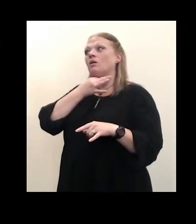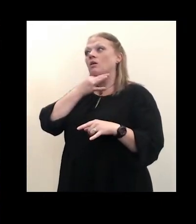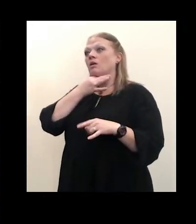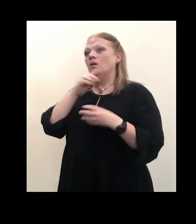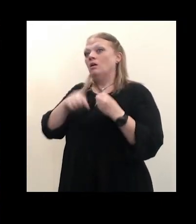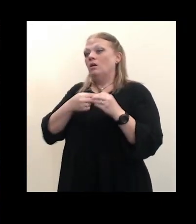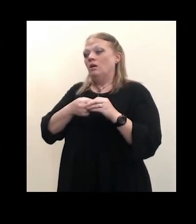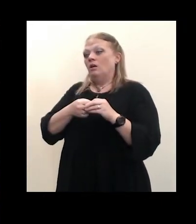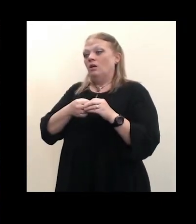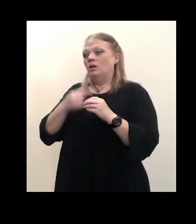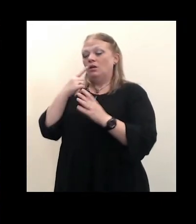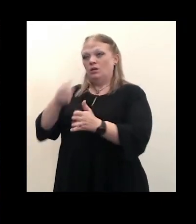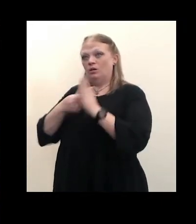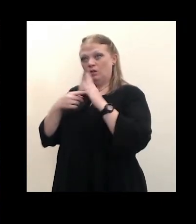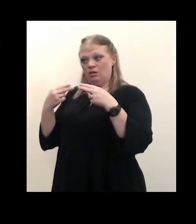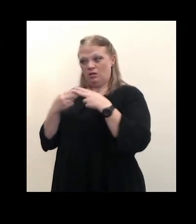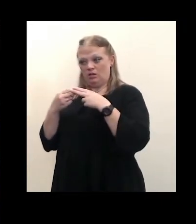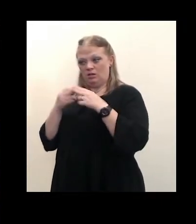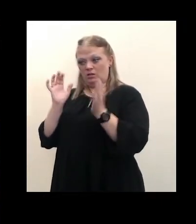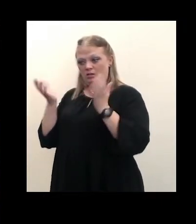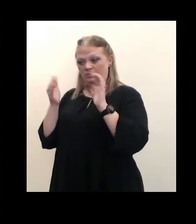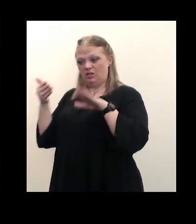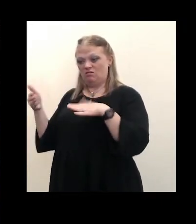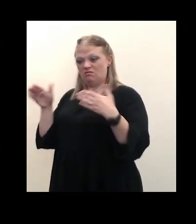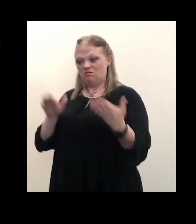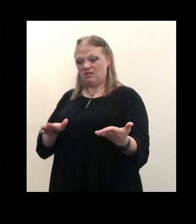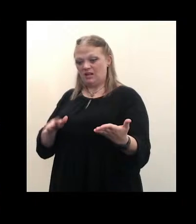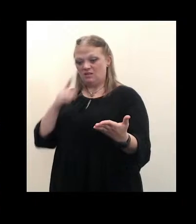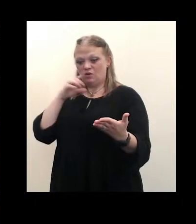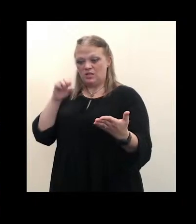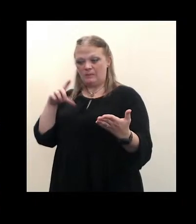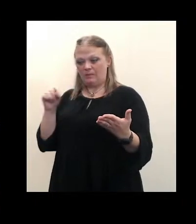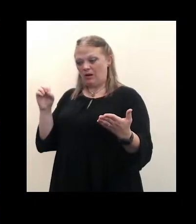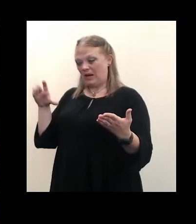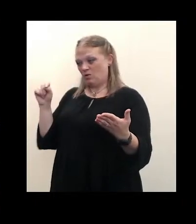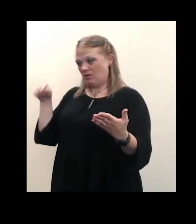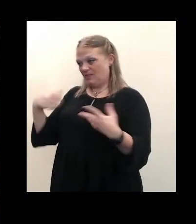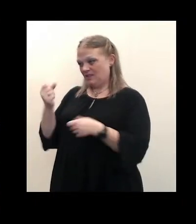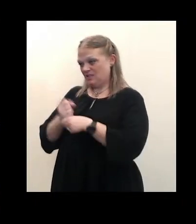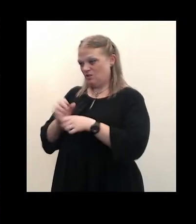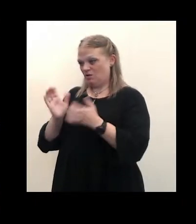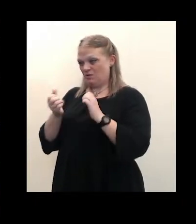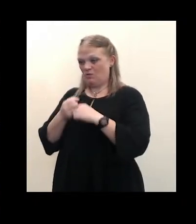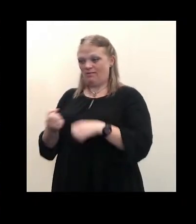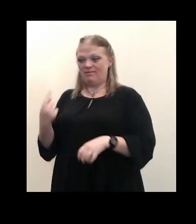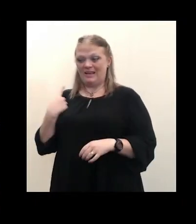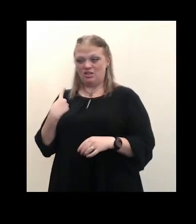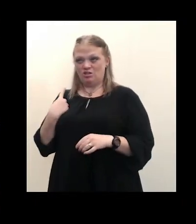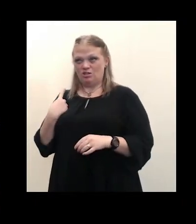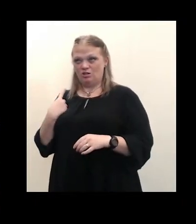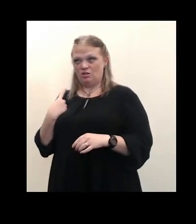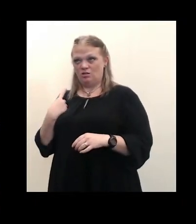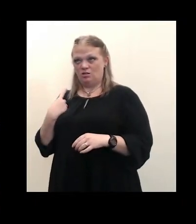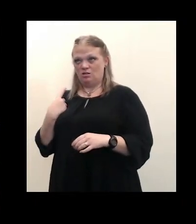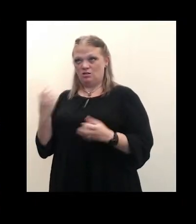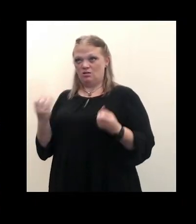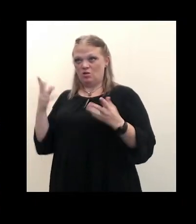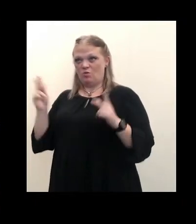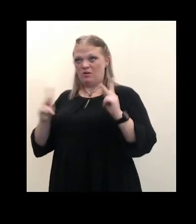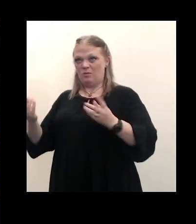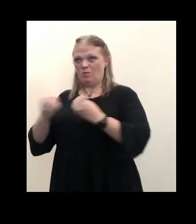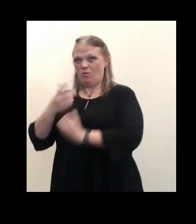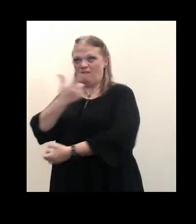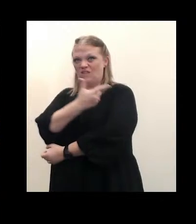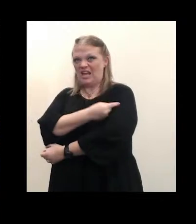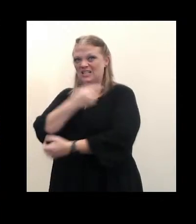showed us, the slide comparing deaths for September and October of this year compared to last year. Given that so many more people are vaccinated